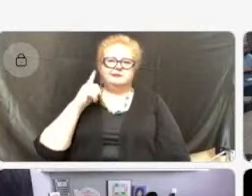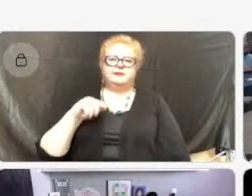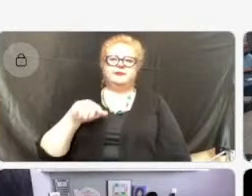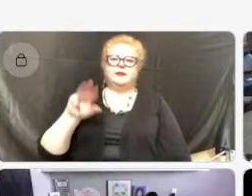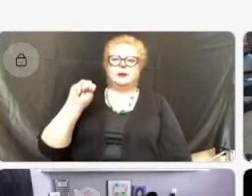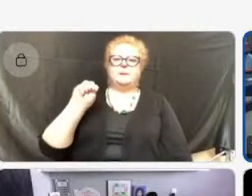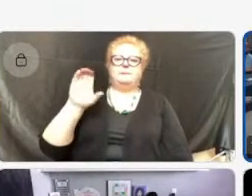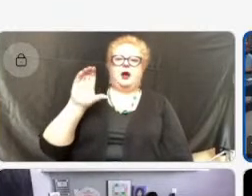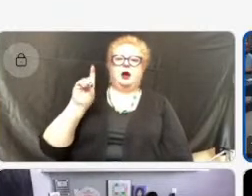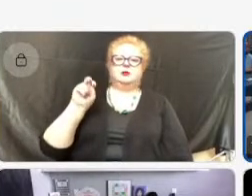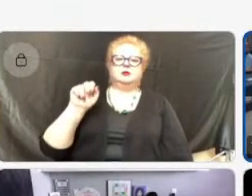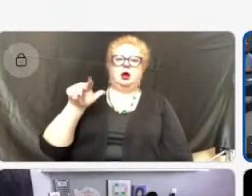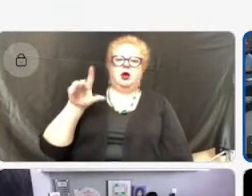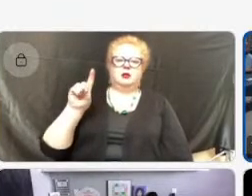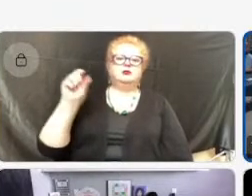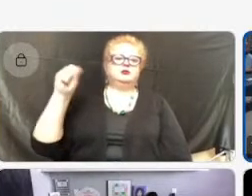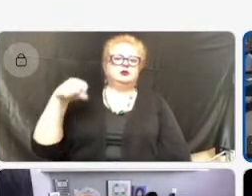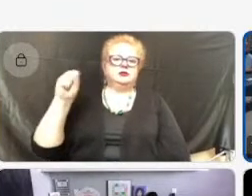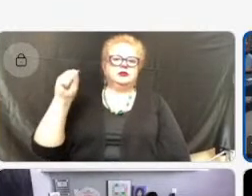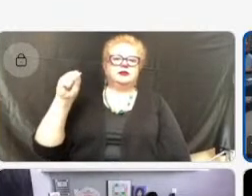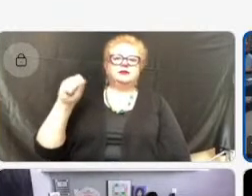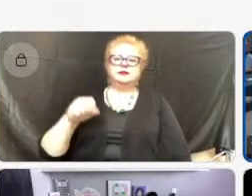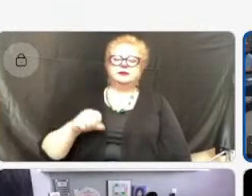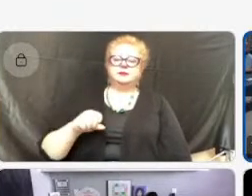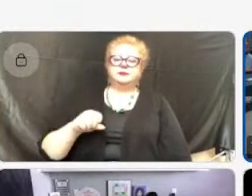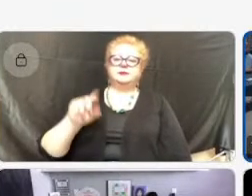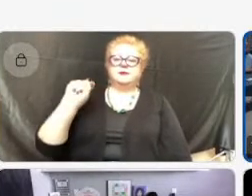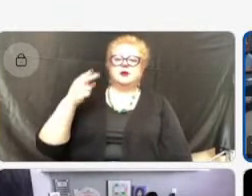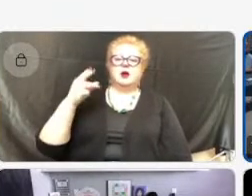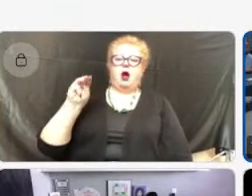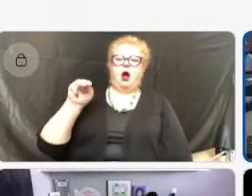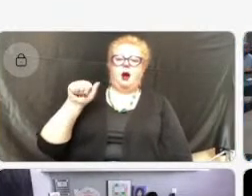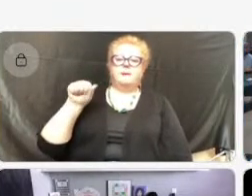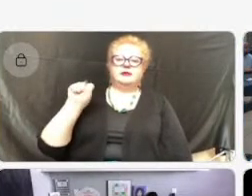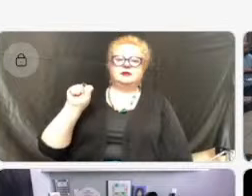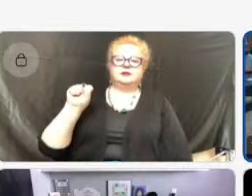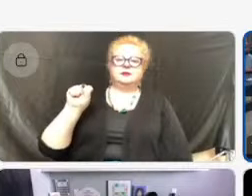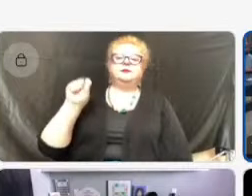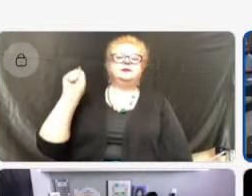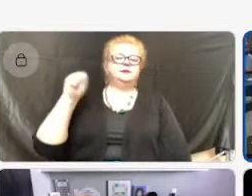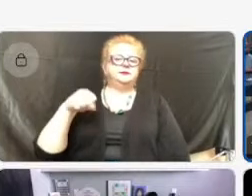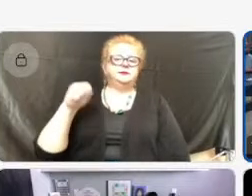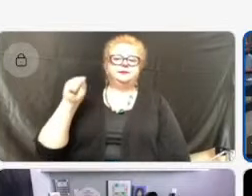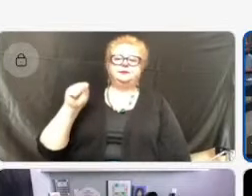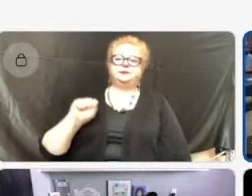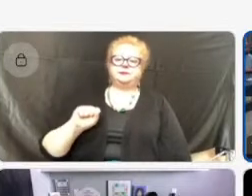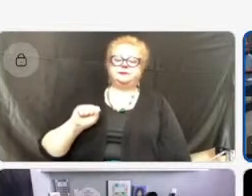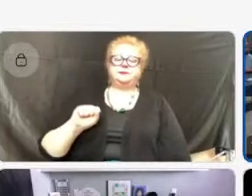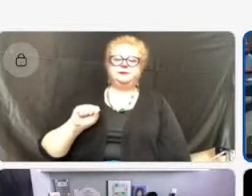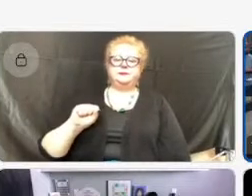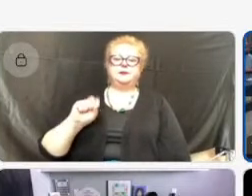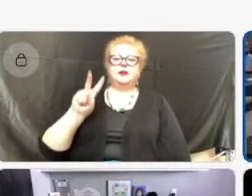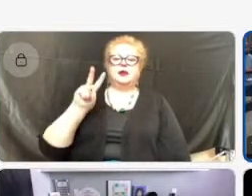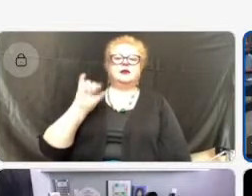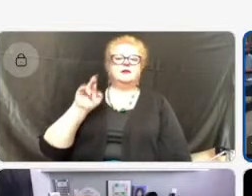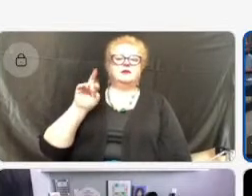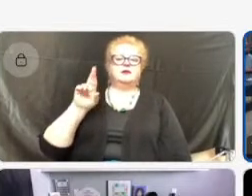McDonald, Yes. Thomas, Yes.